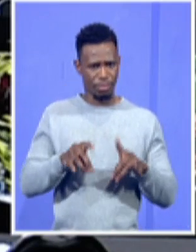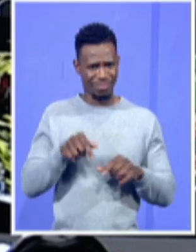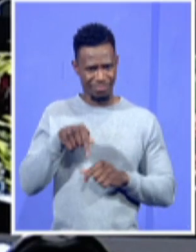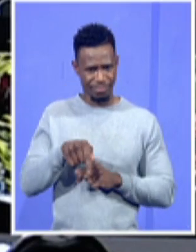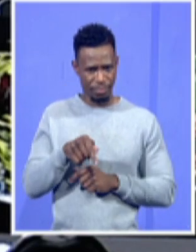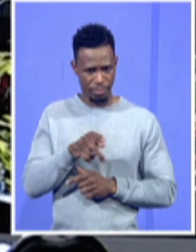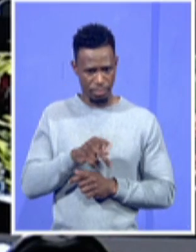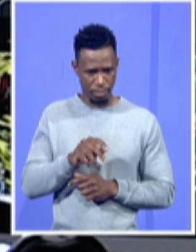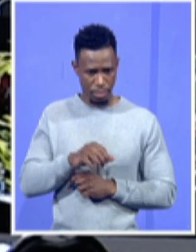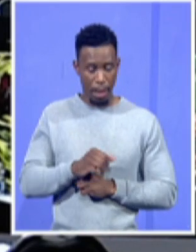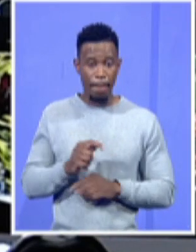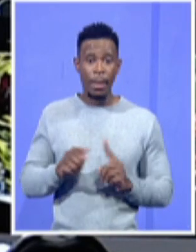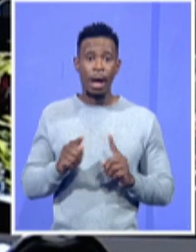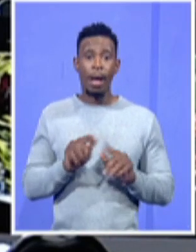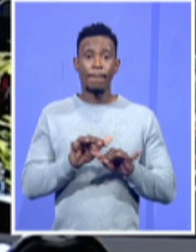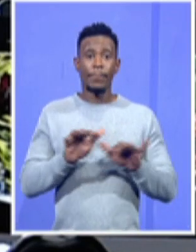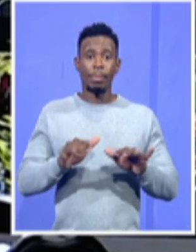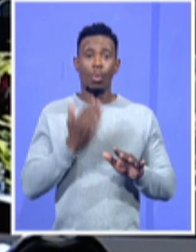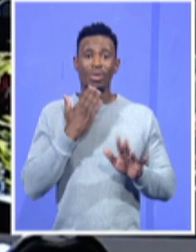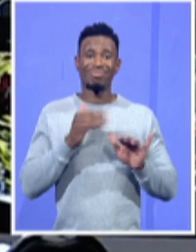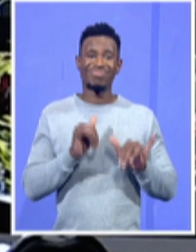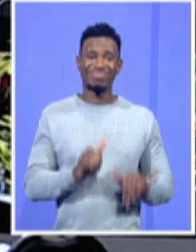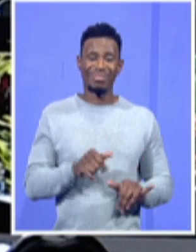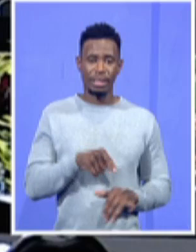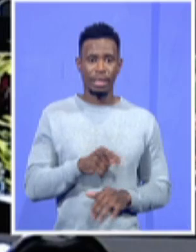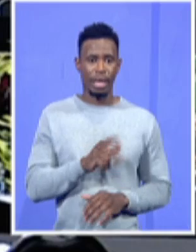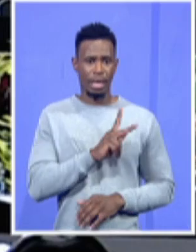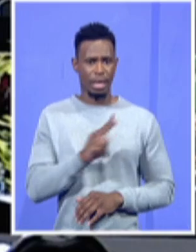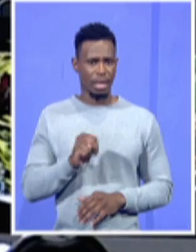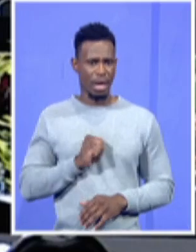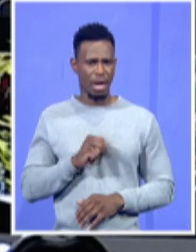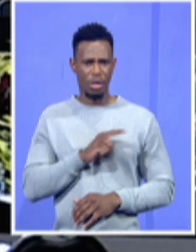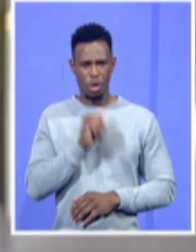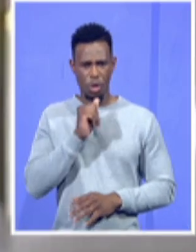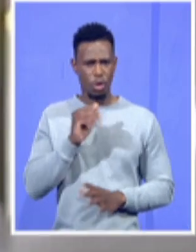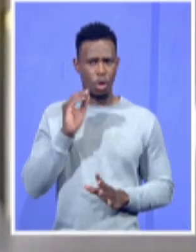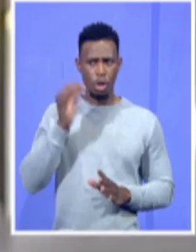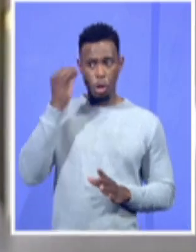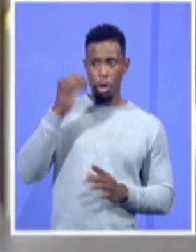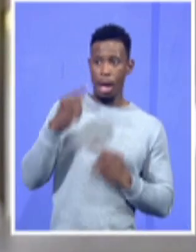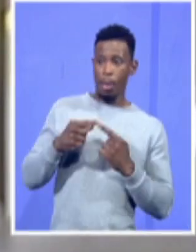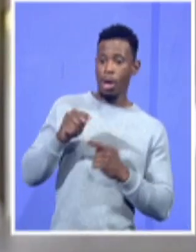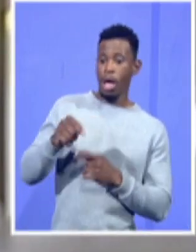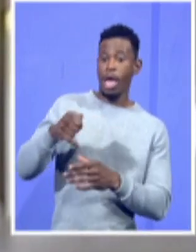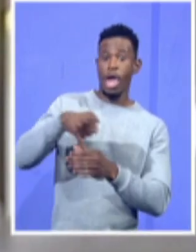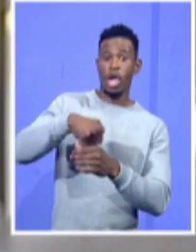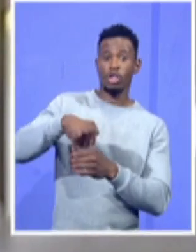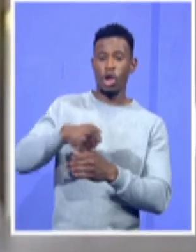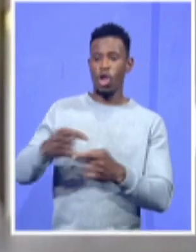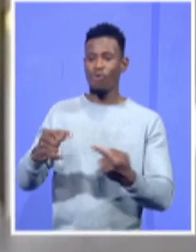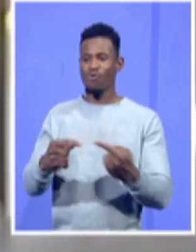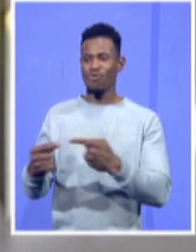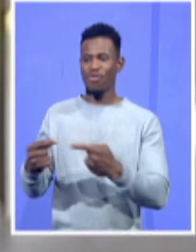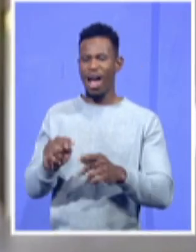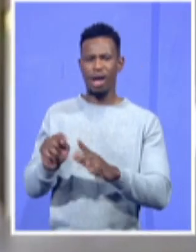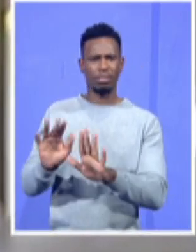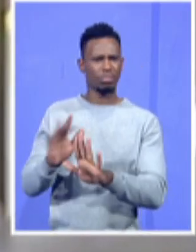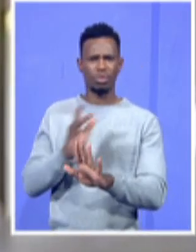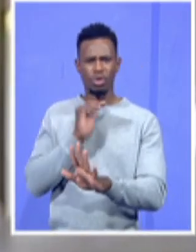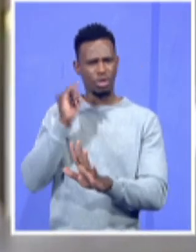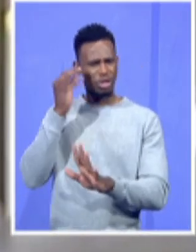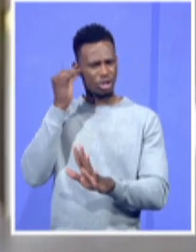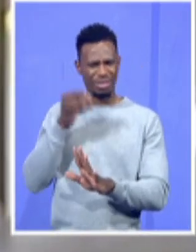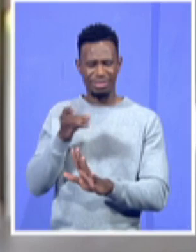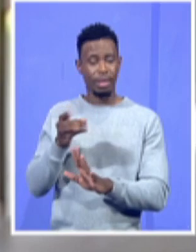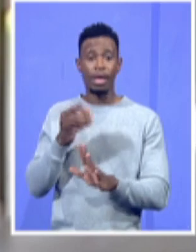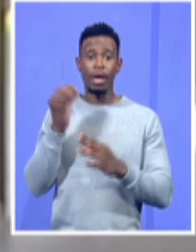the residents of KwaZulu-Natal are not more interested on the issues of the internal wranglings within the governing party. Issues of